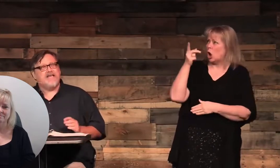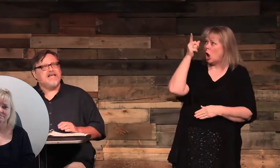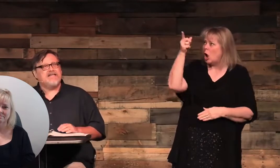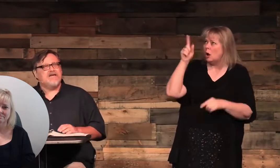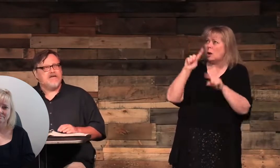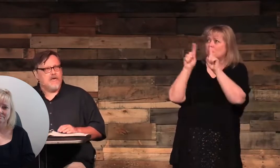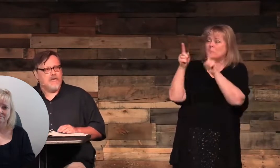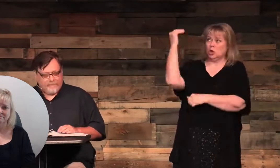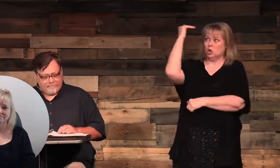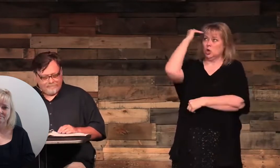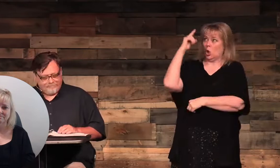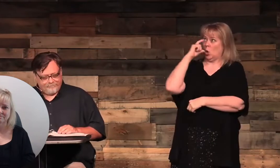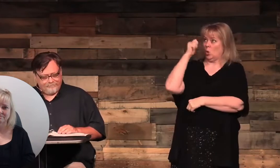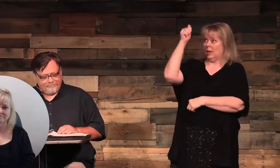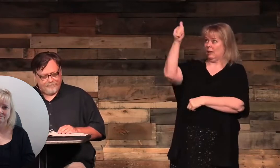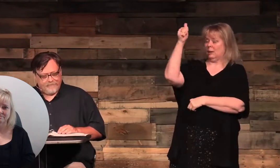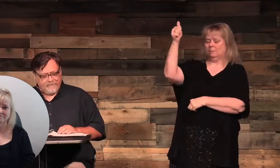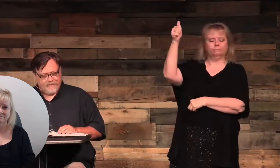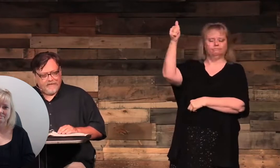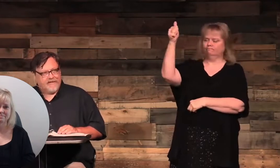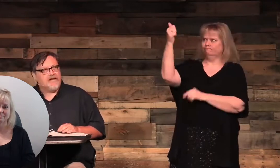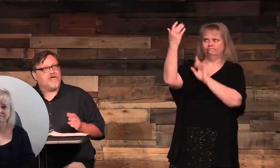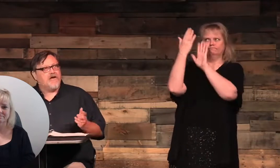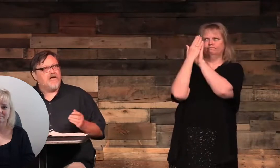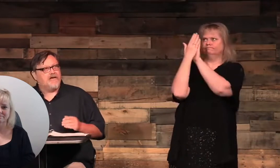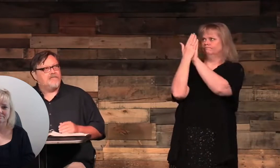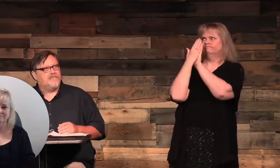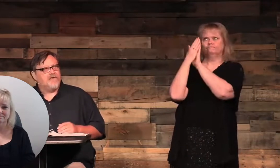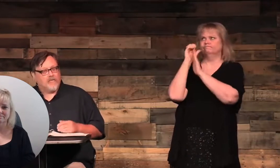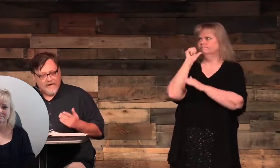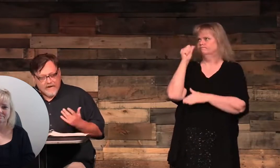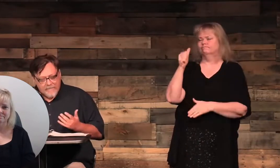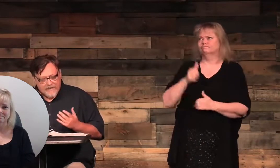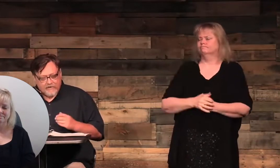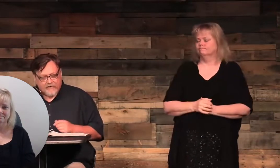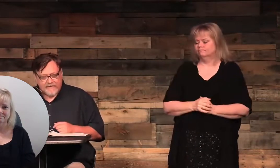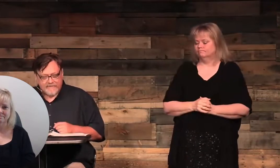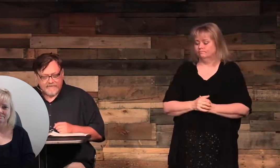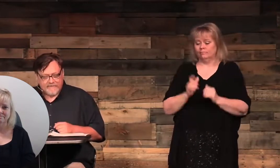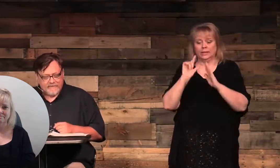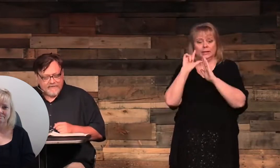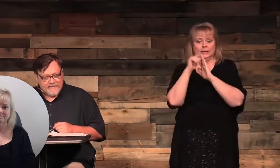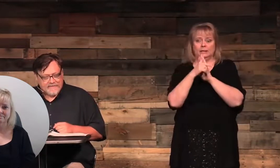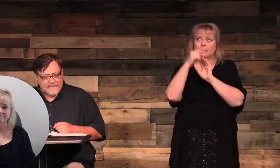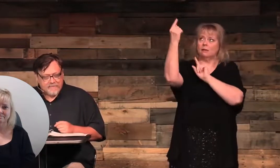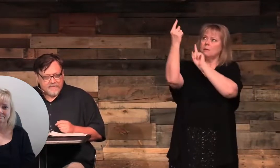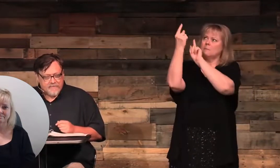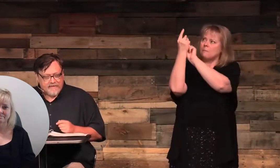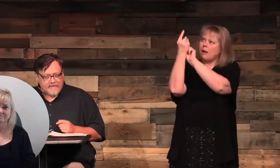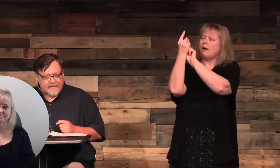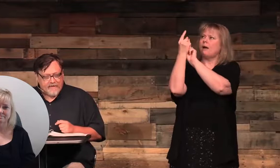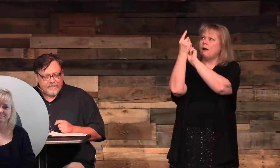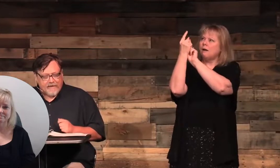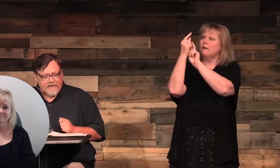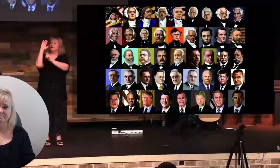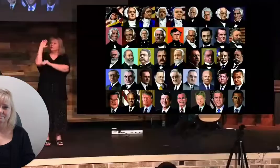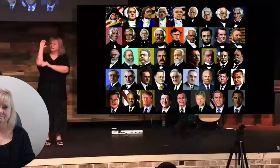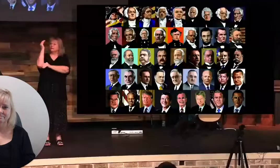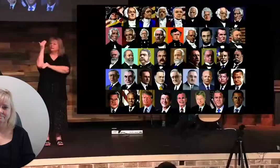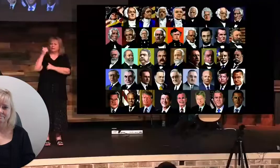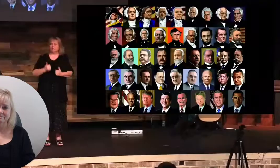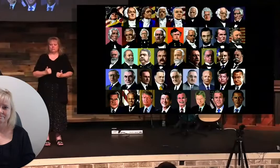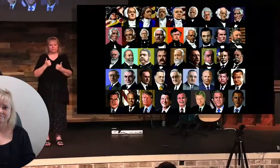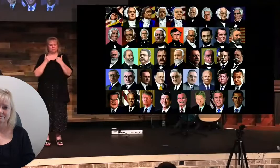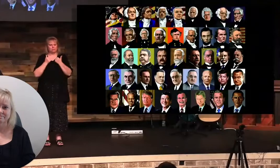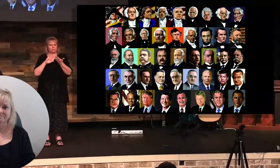know him. Later on, when I met Christ, it seemed to me that life became rather more